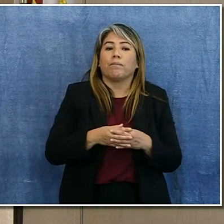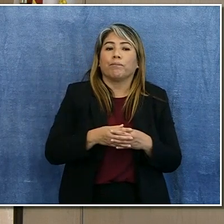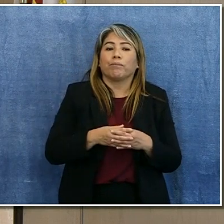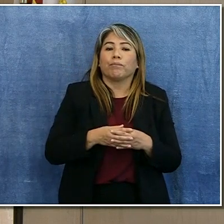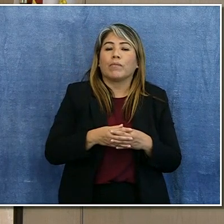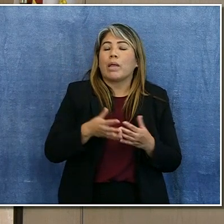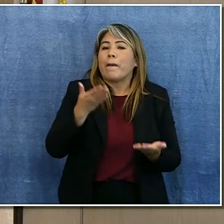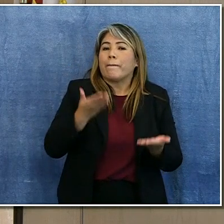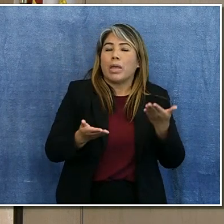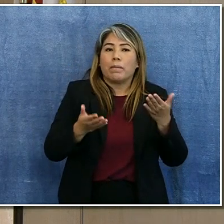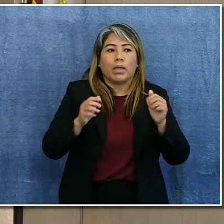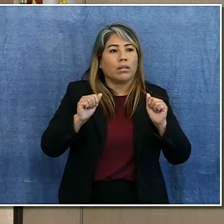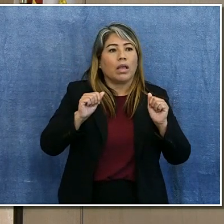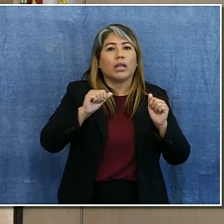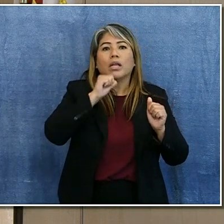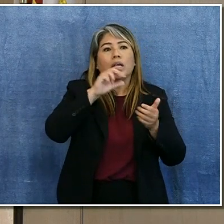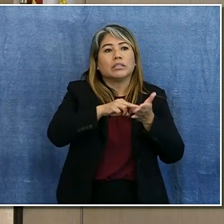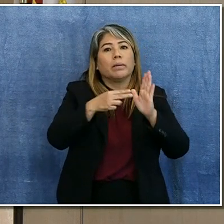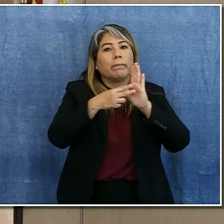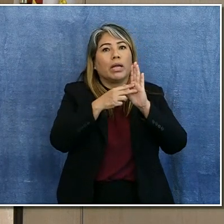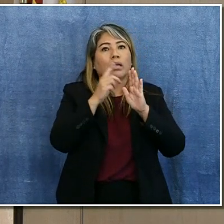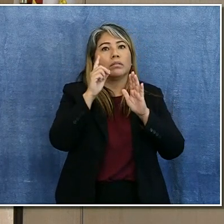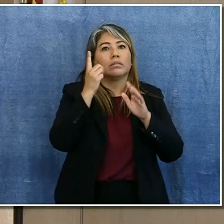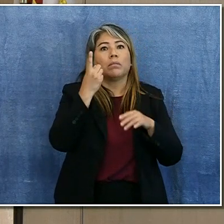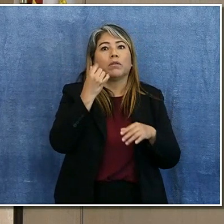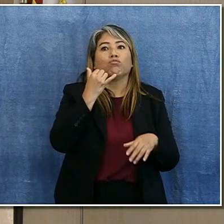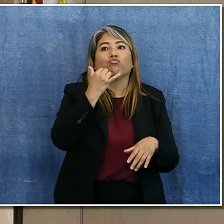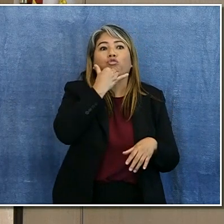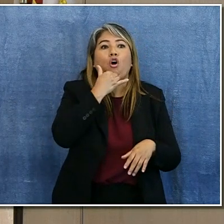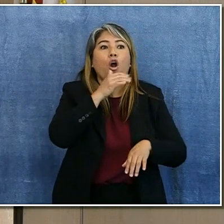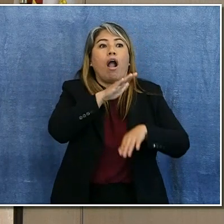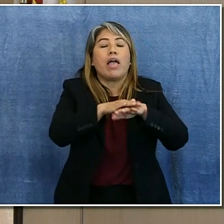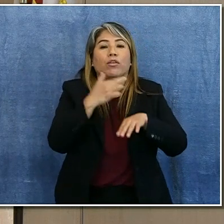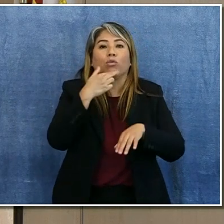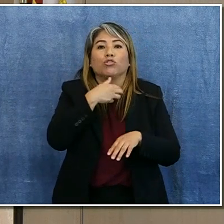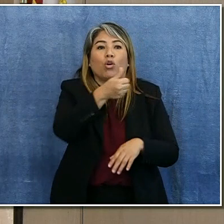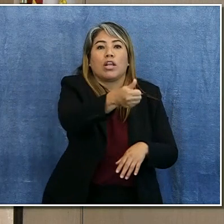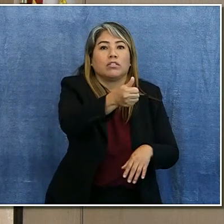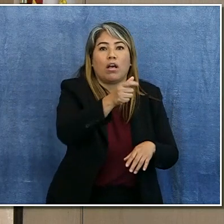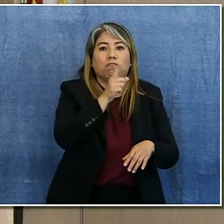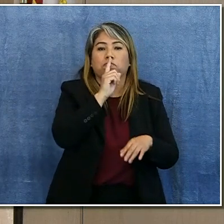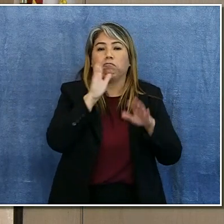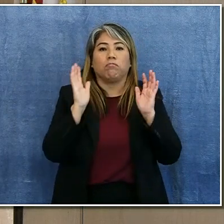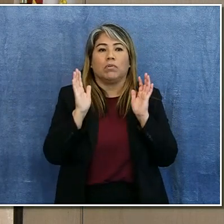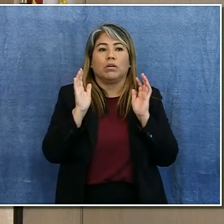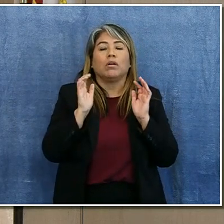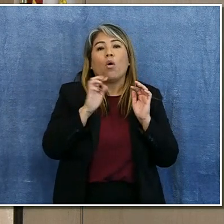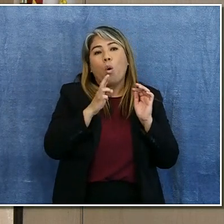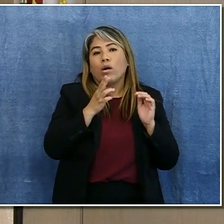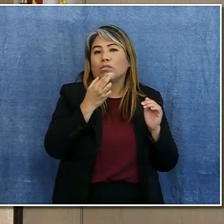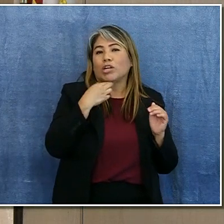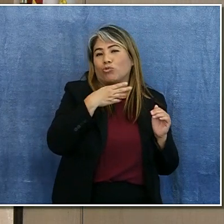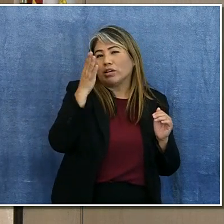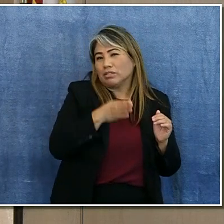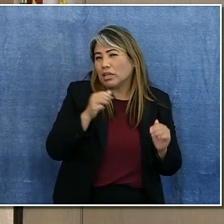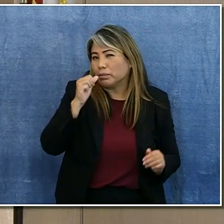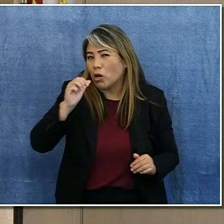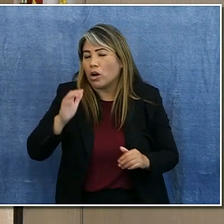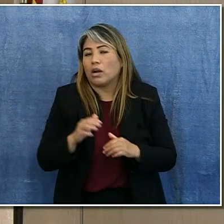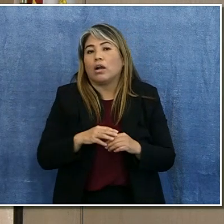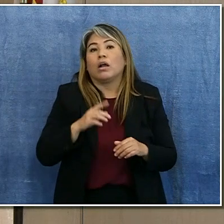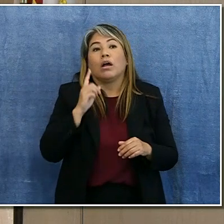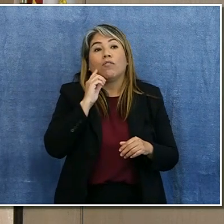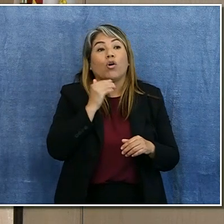it may not mean that there is anything going on wrong at the restaurant or the restaurant/bar. For all